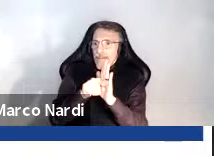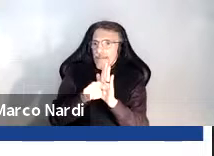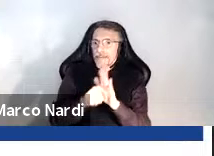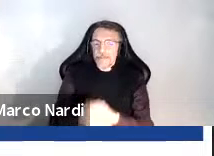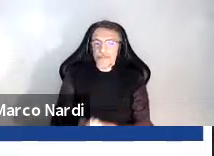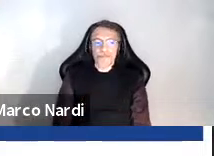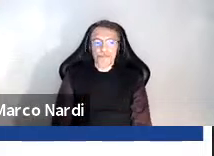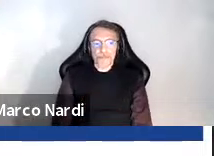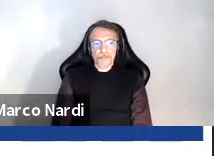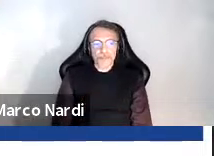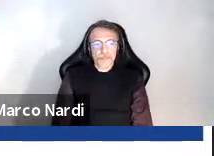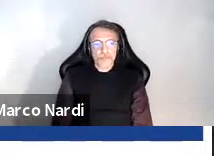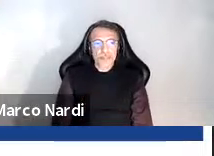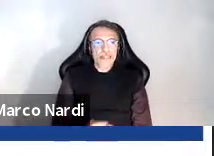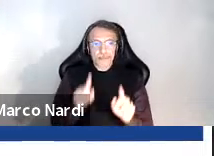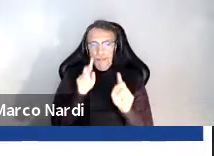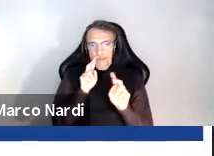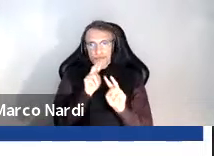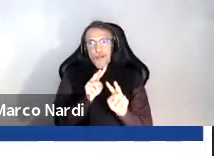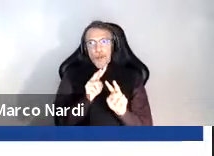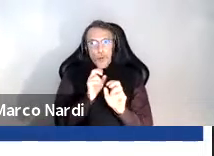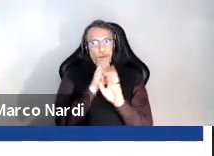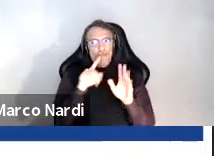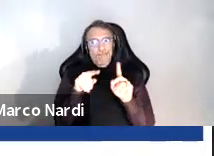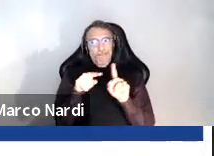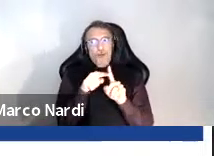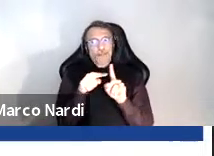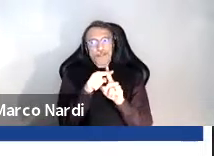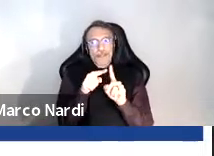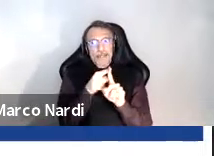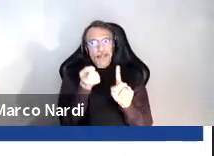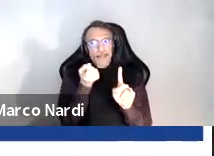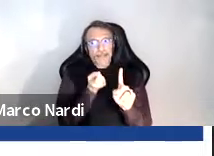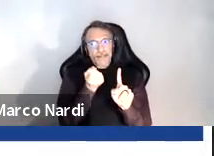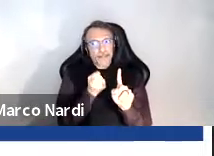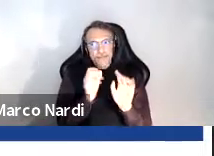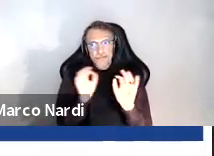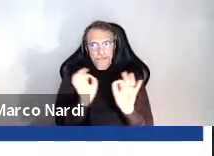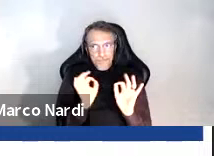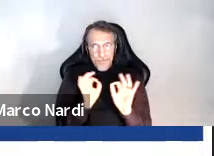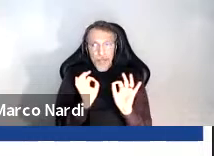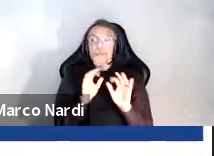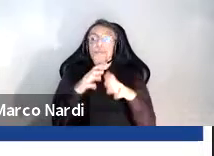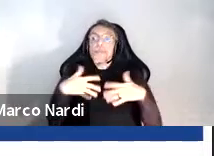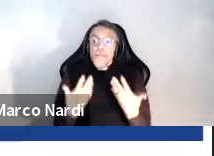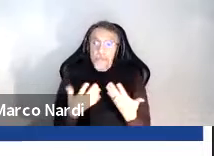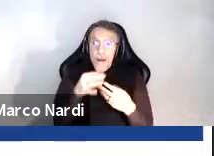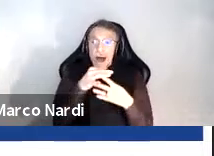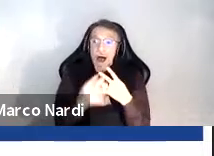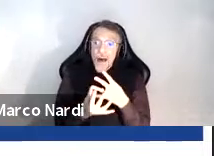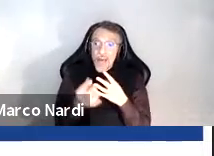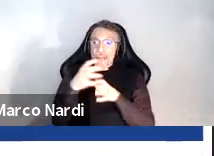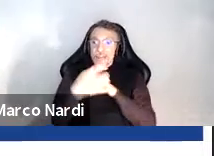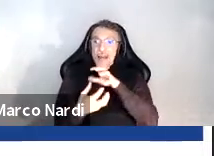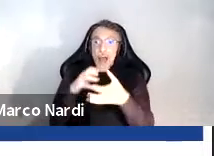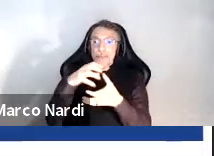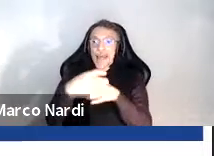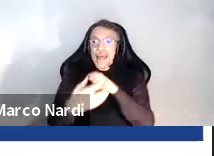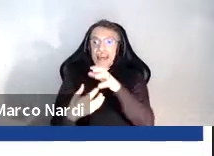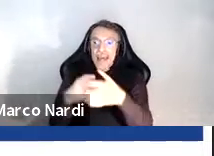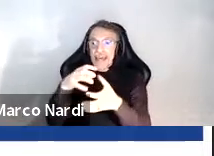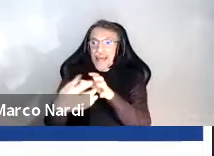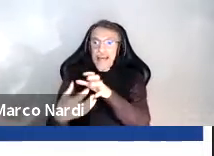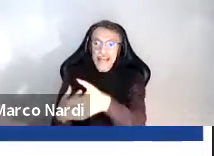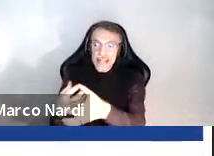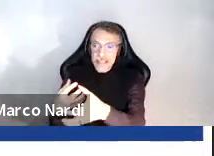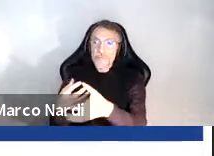This does not look promising, but other factors, other dynamics will happen